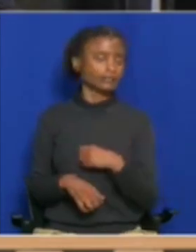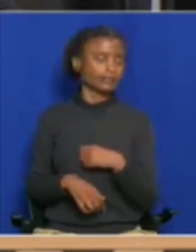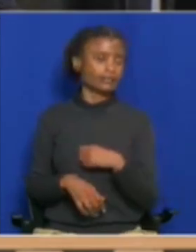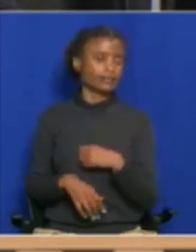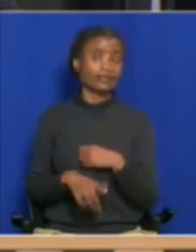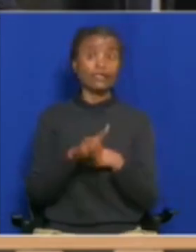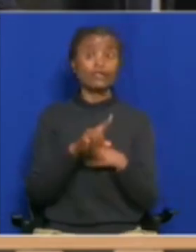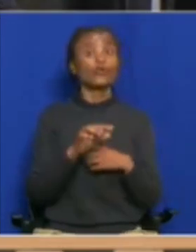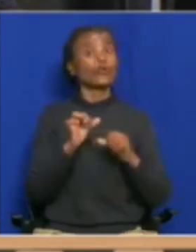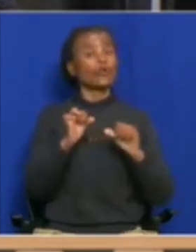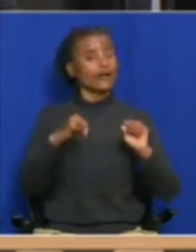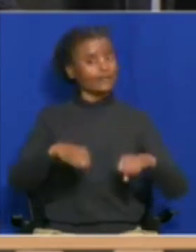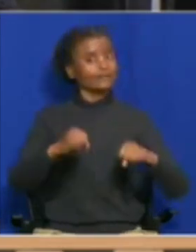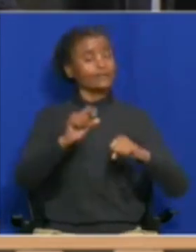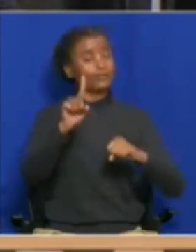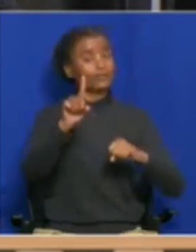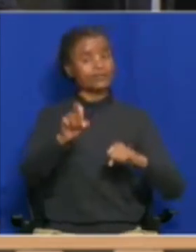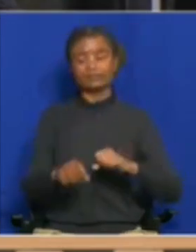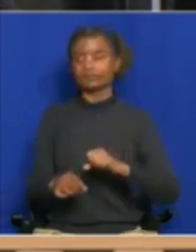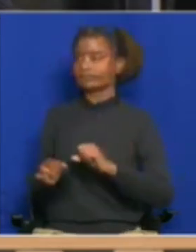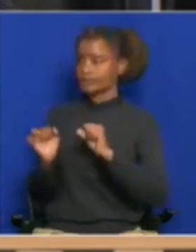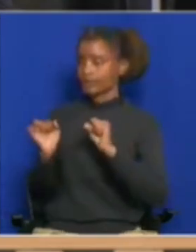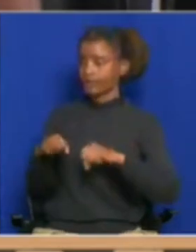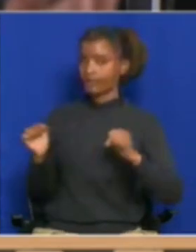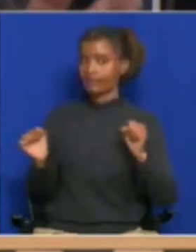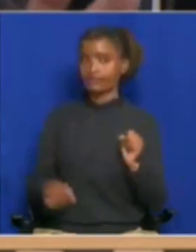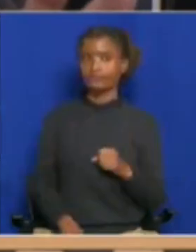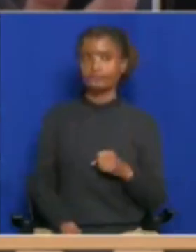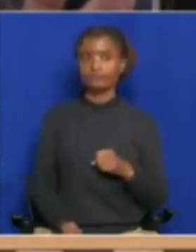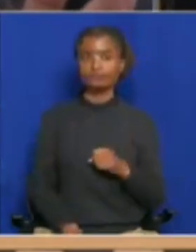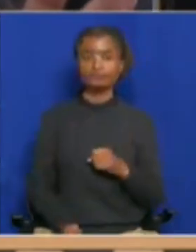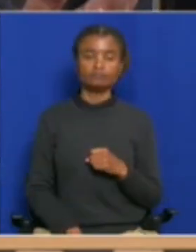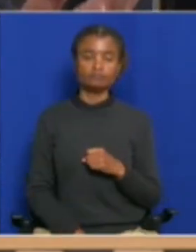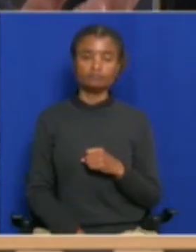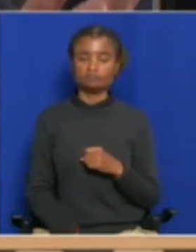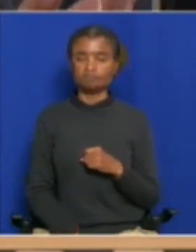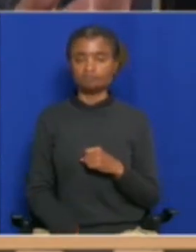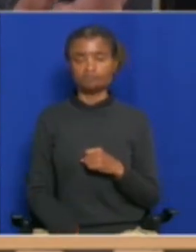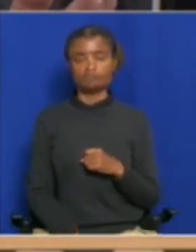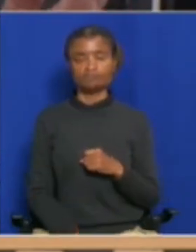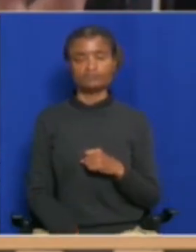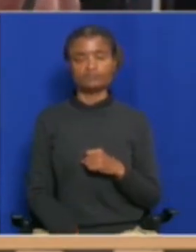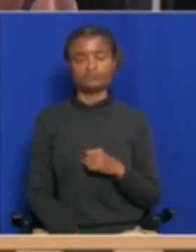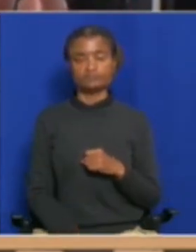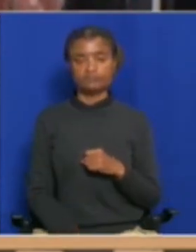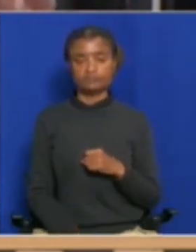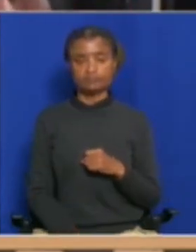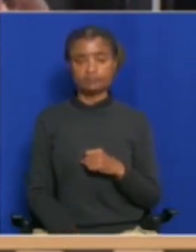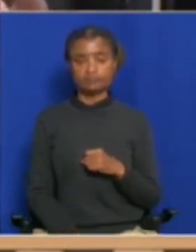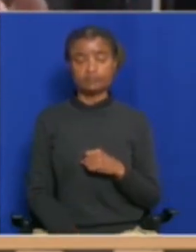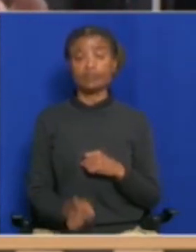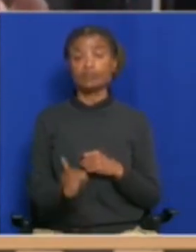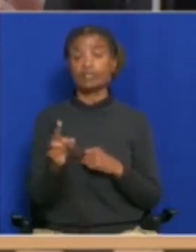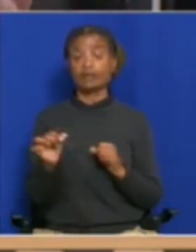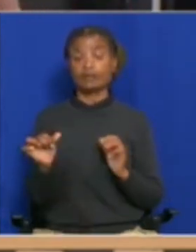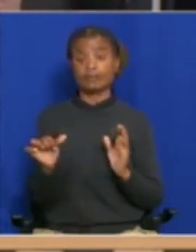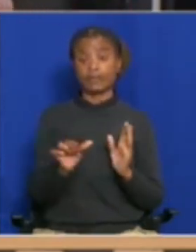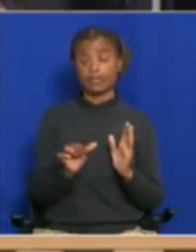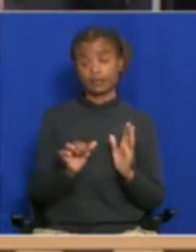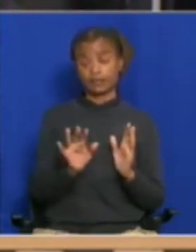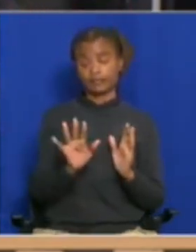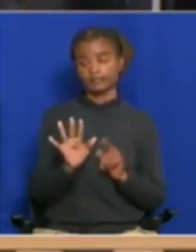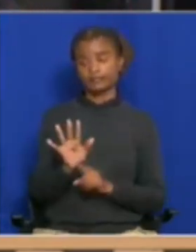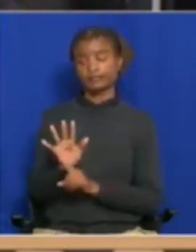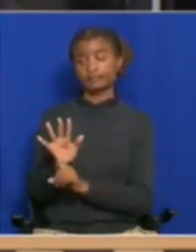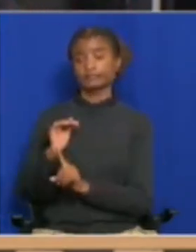I agree. So, if we go back to Ms. Sildo's question,